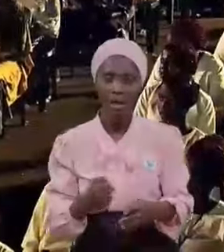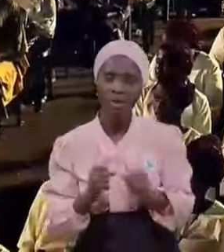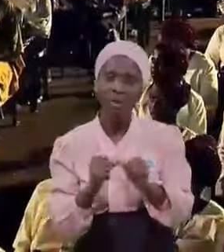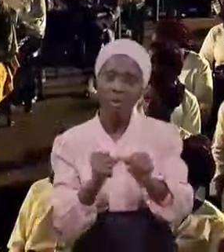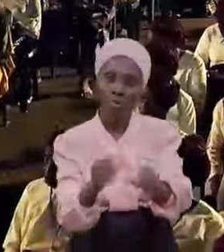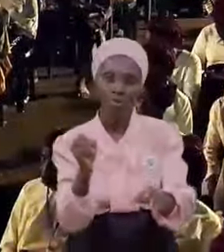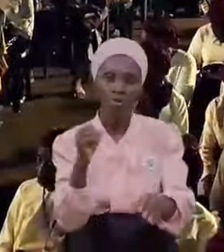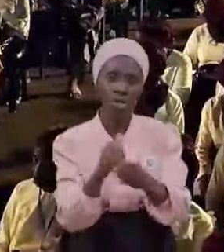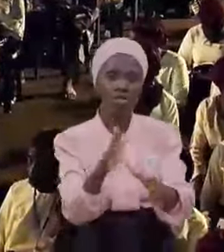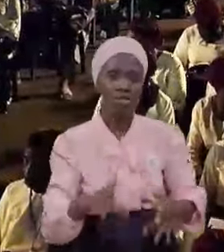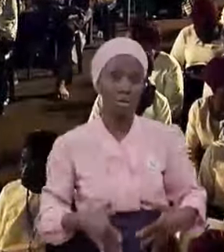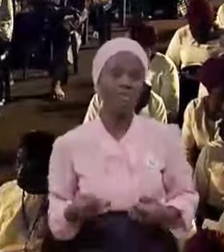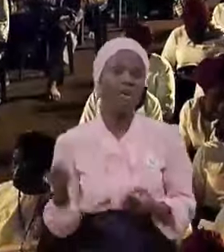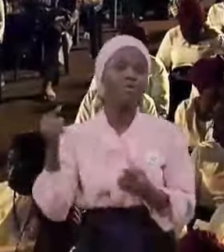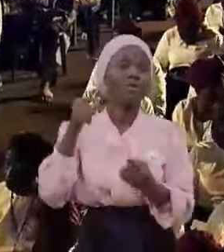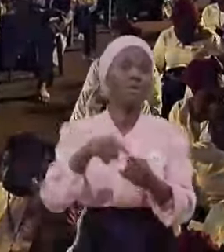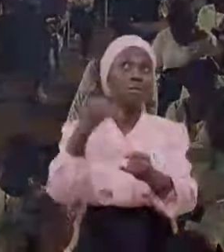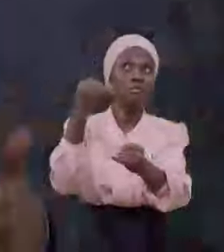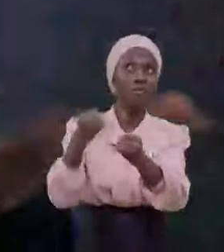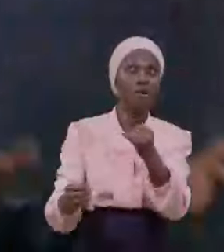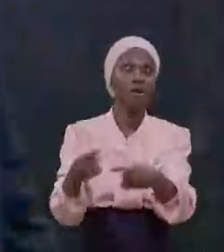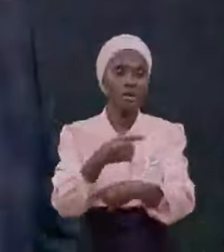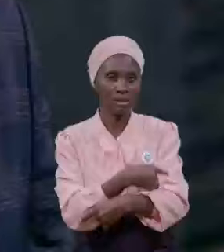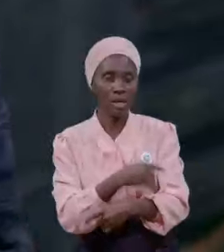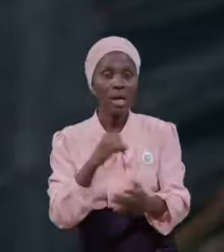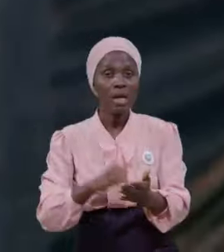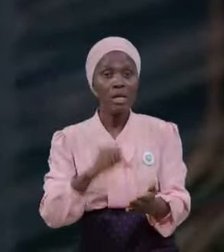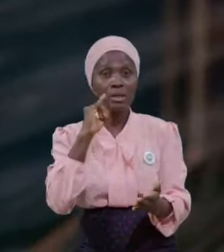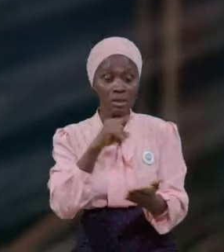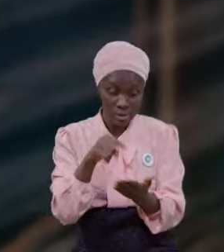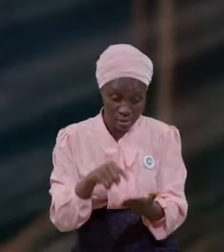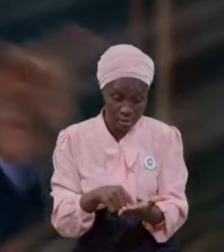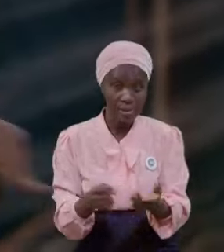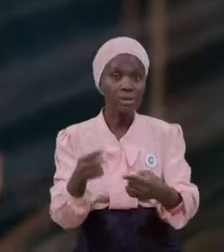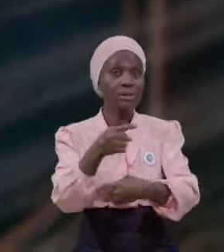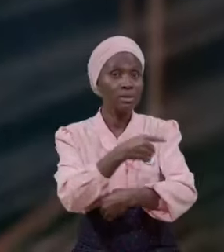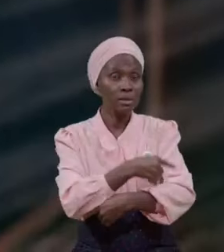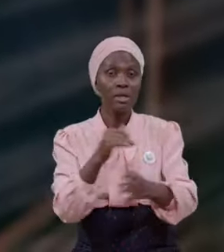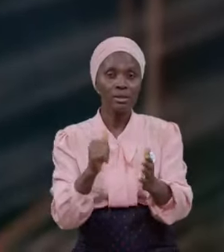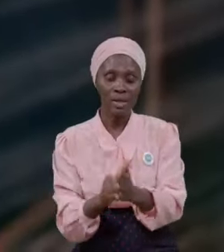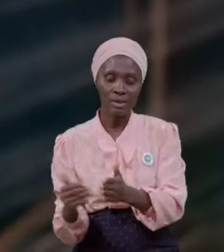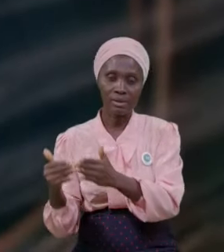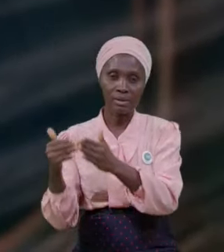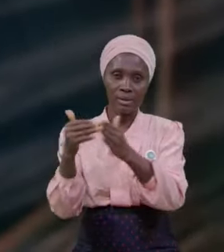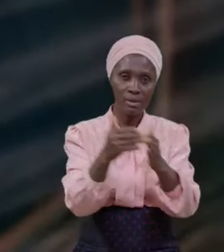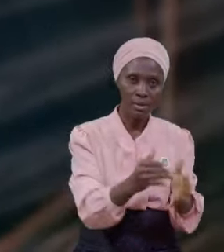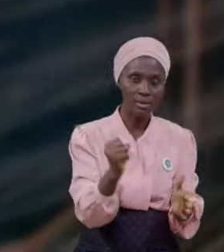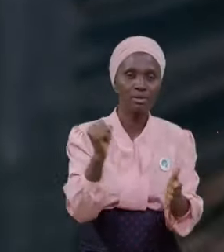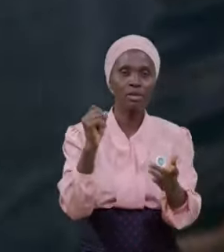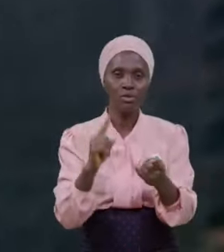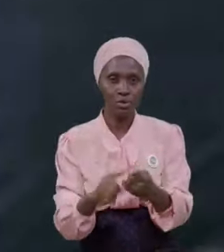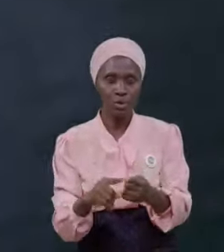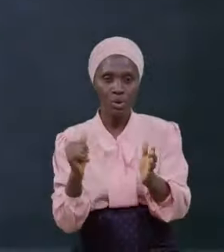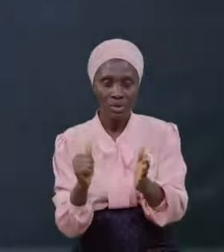day? It is this day that leads to, that culminates in,